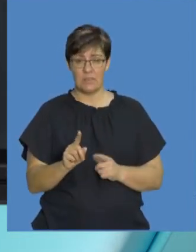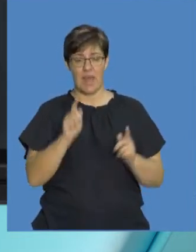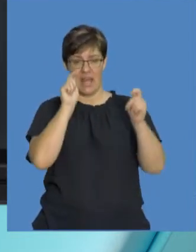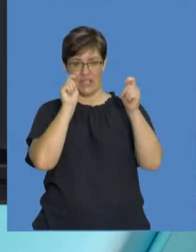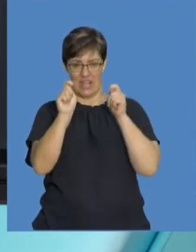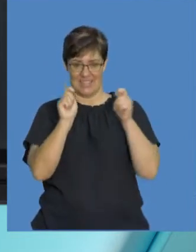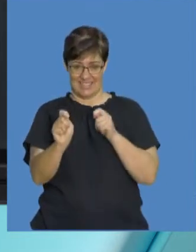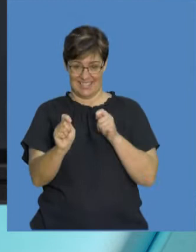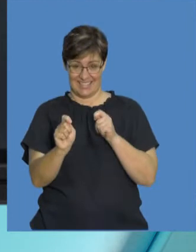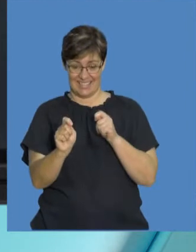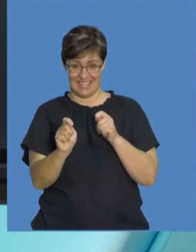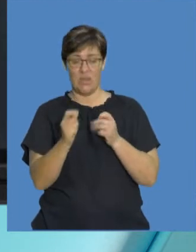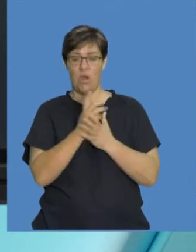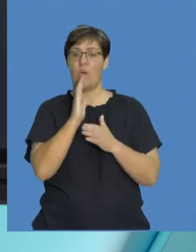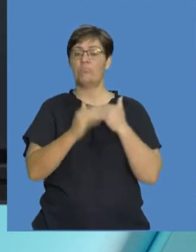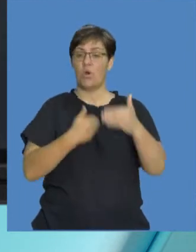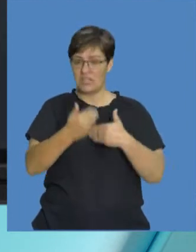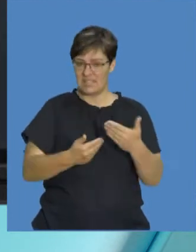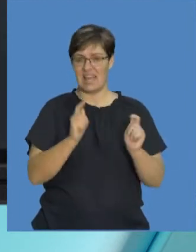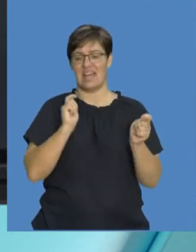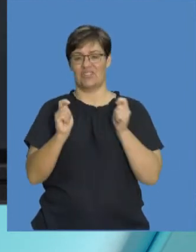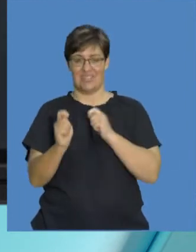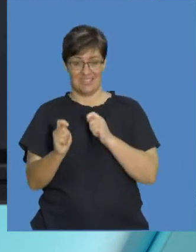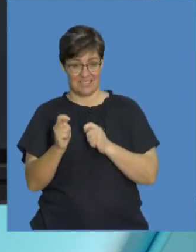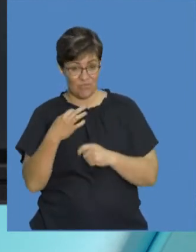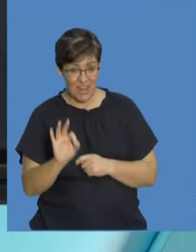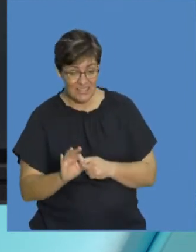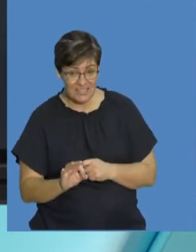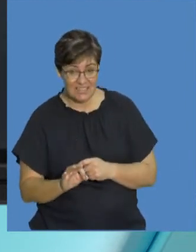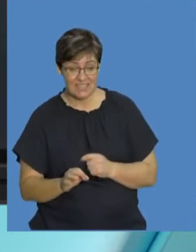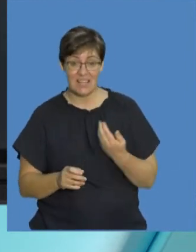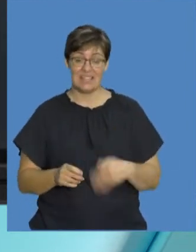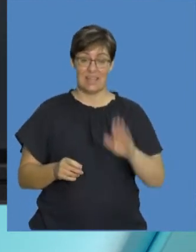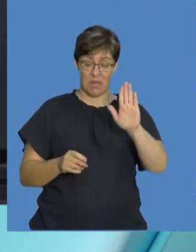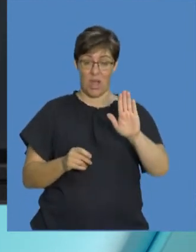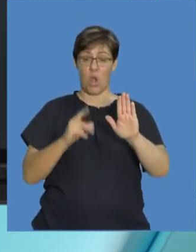do? You make an adjustment, don't you? You process an adjustment, don't you?